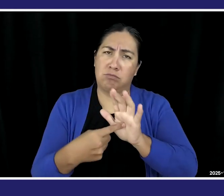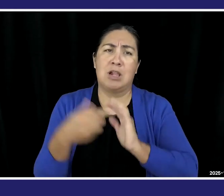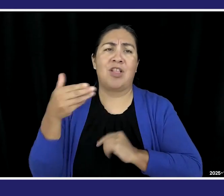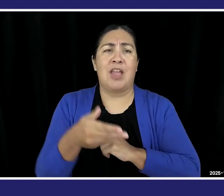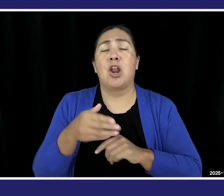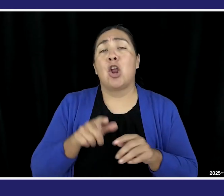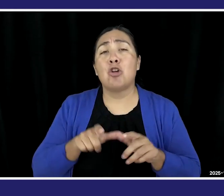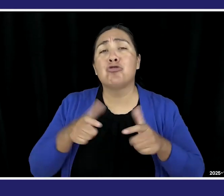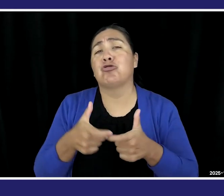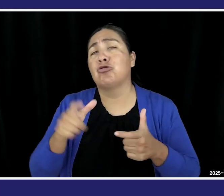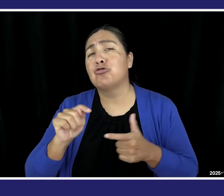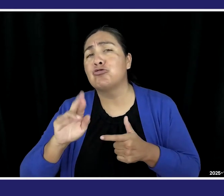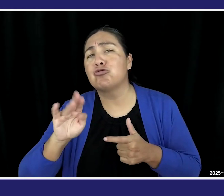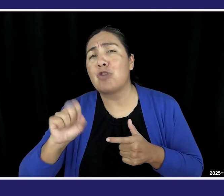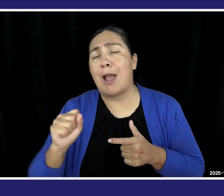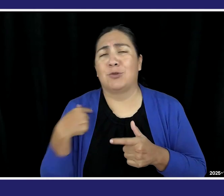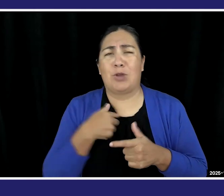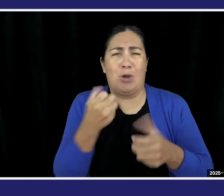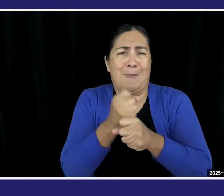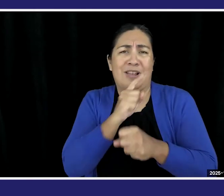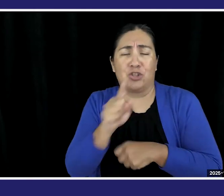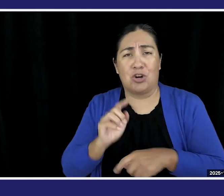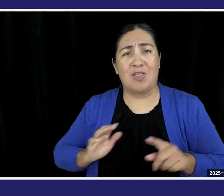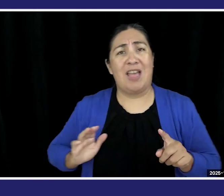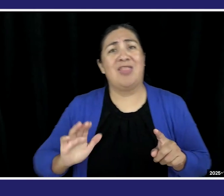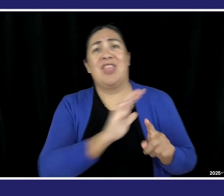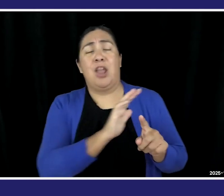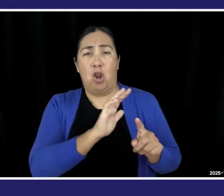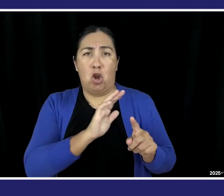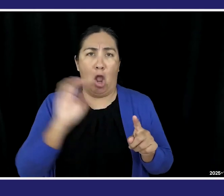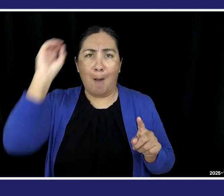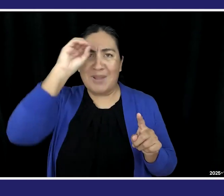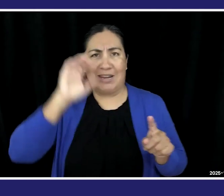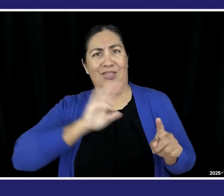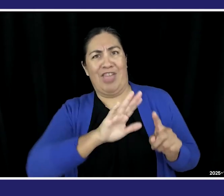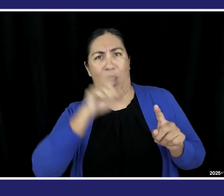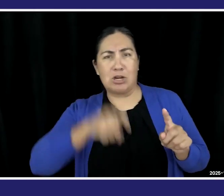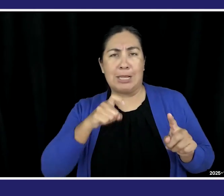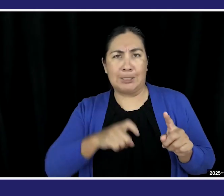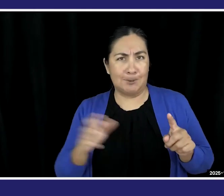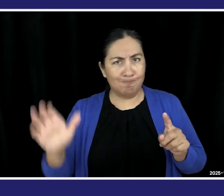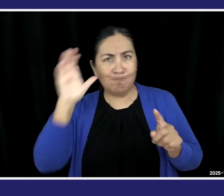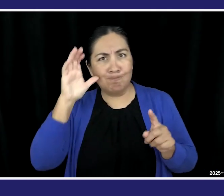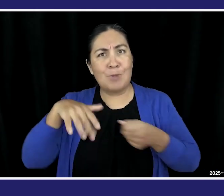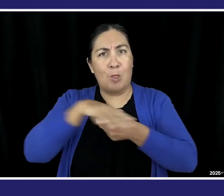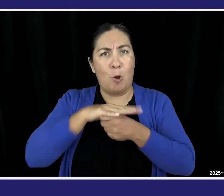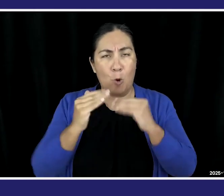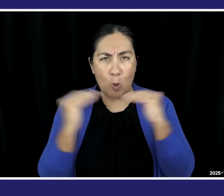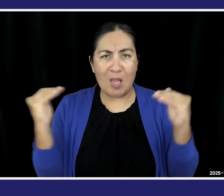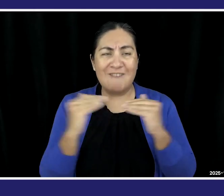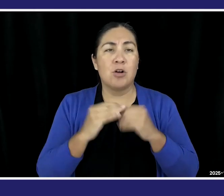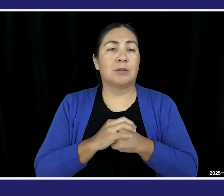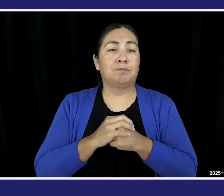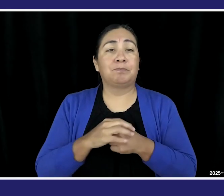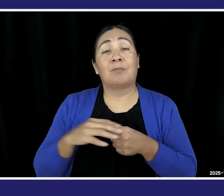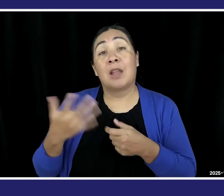we want to make sure that the voices of tribes are heard and that their needs are heard at the local level. Areas